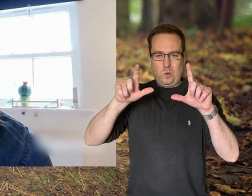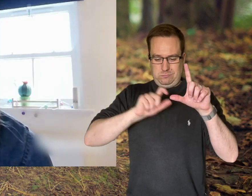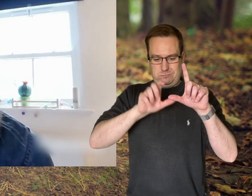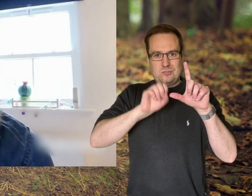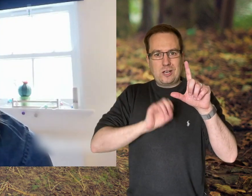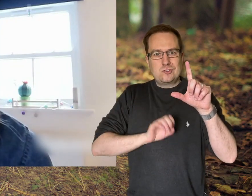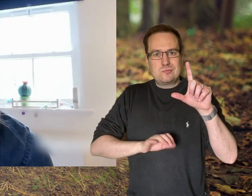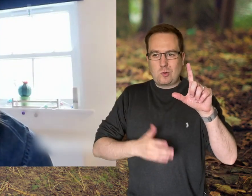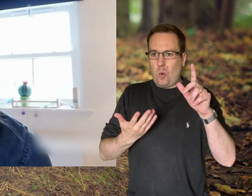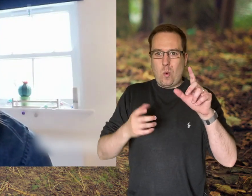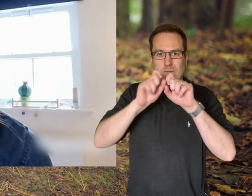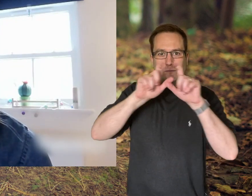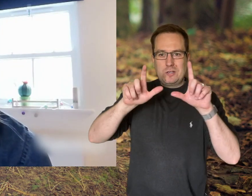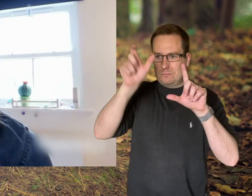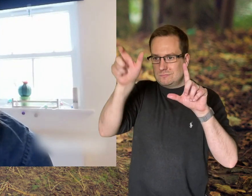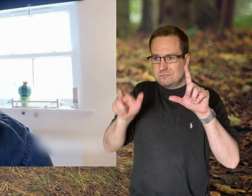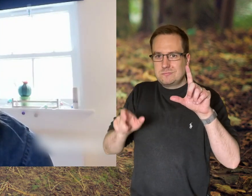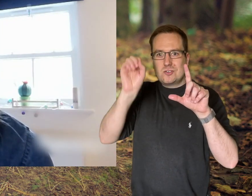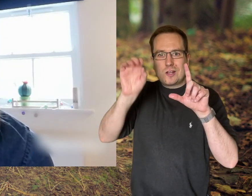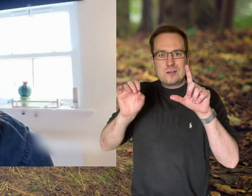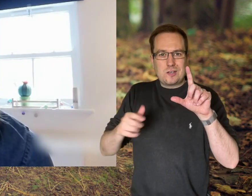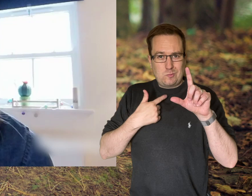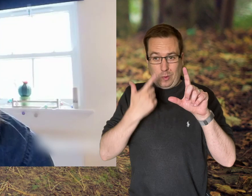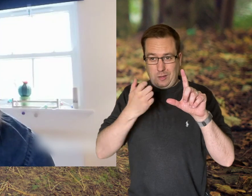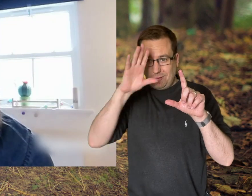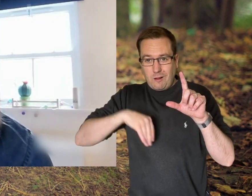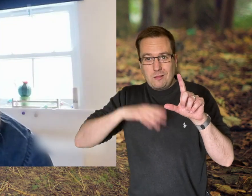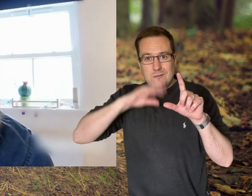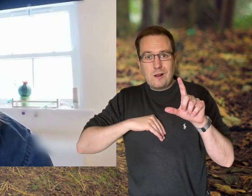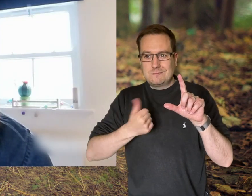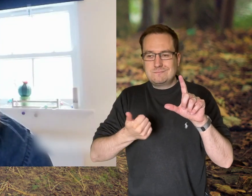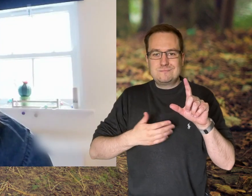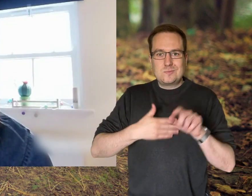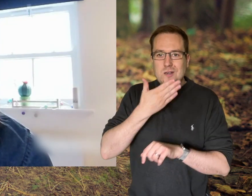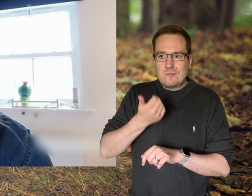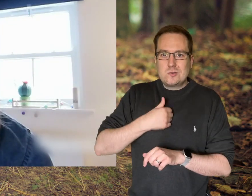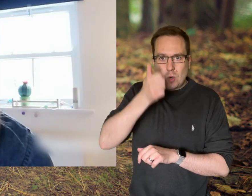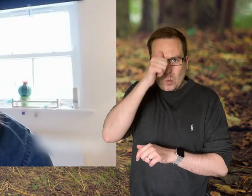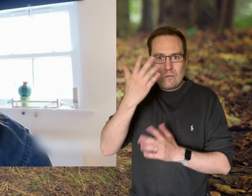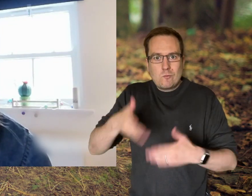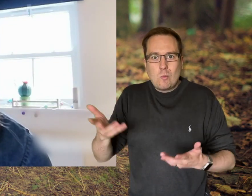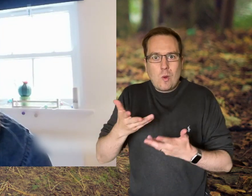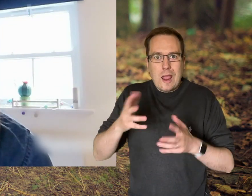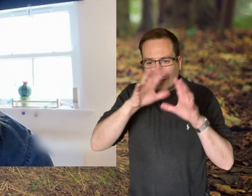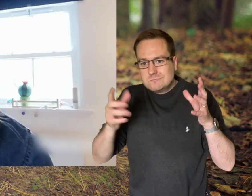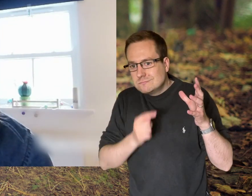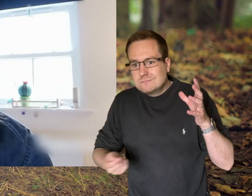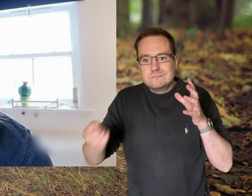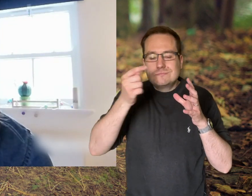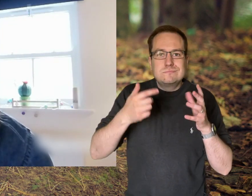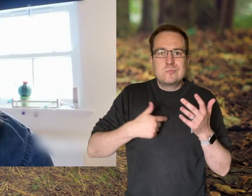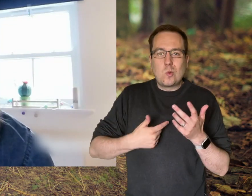We love to hear where people are coming from and viewing us. And it's also really nice to hear from people since we cannot